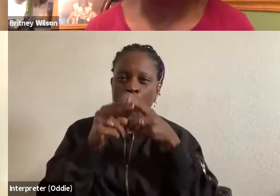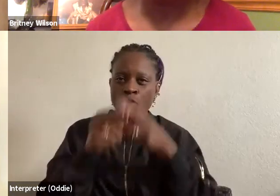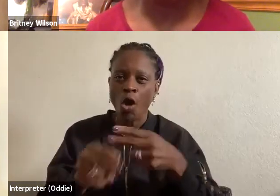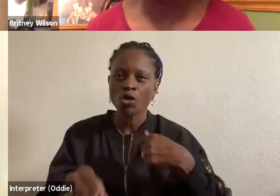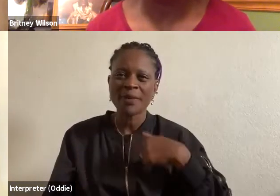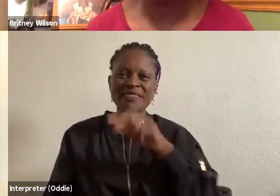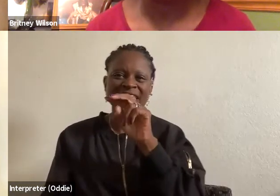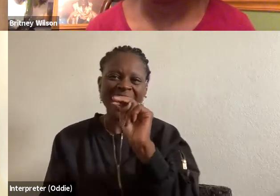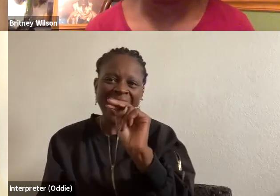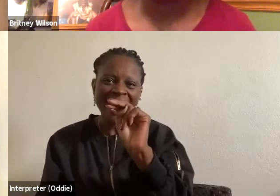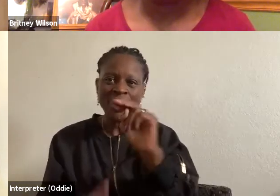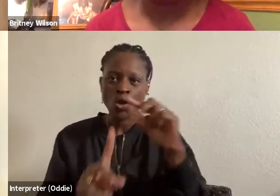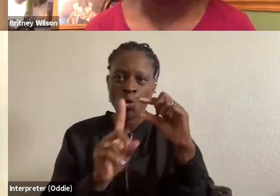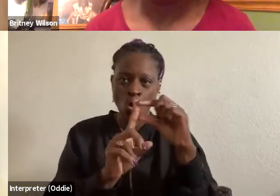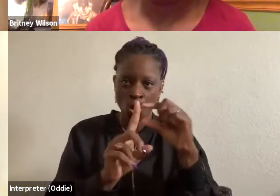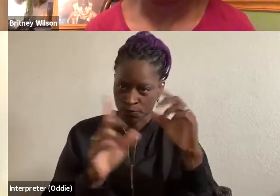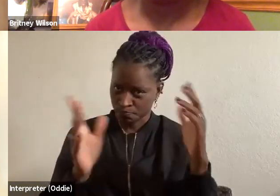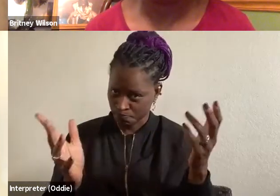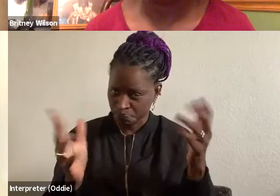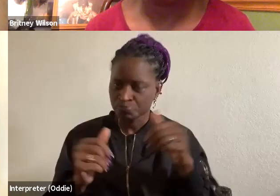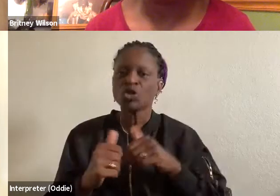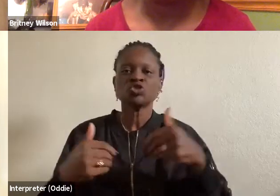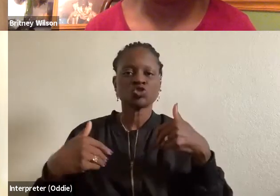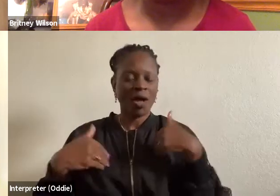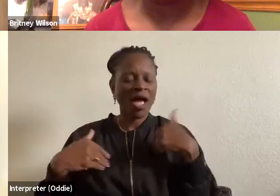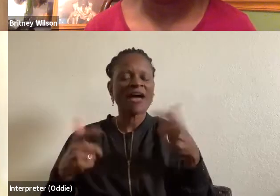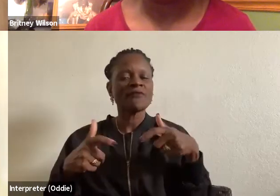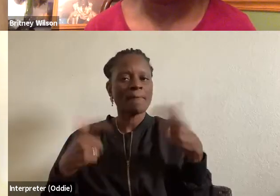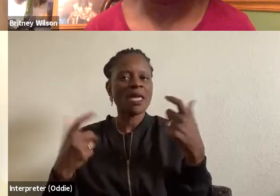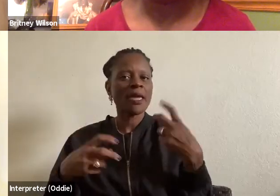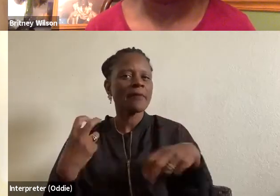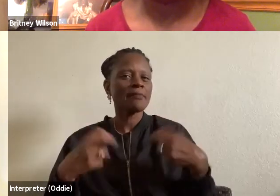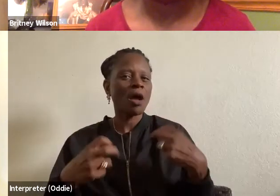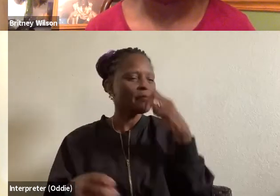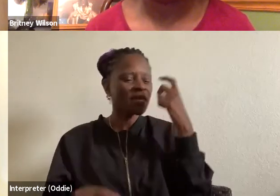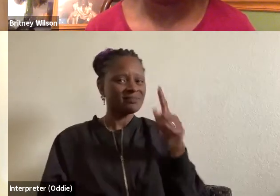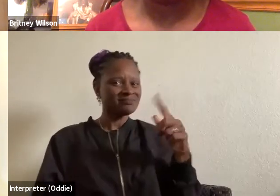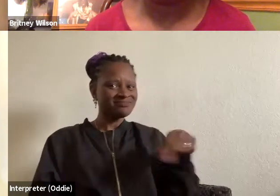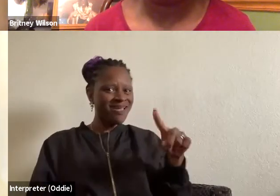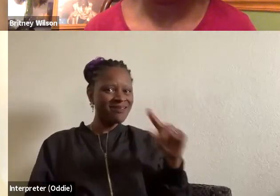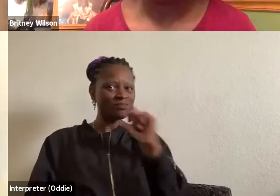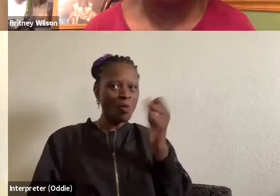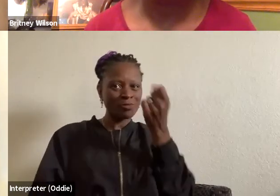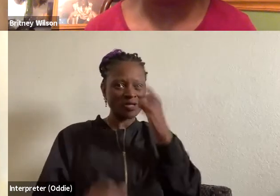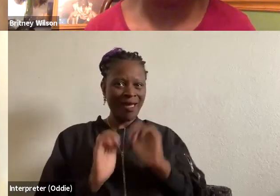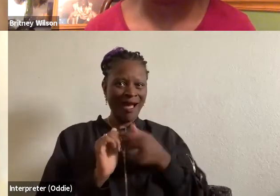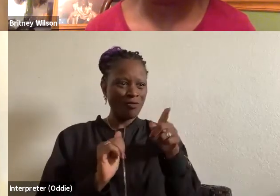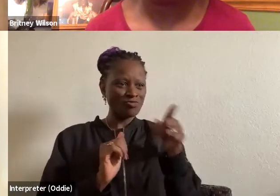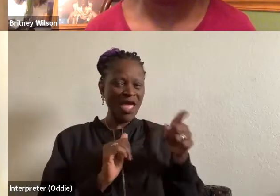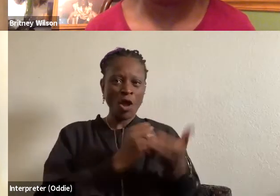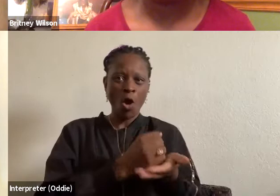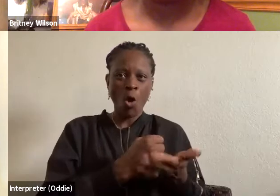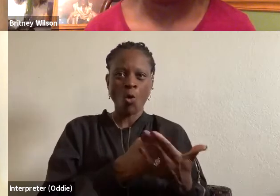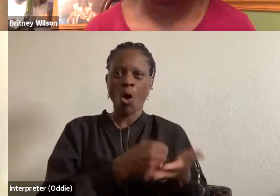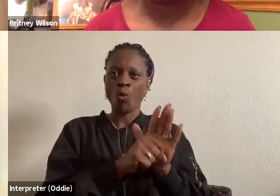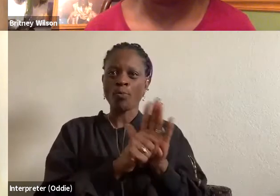very big bone to pick with white disabled folks not understanding how they are oppressors in this space, you know, with their